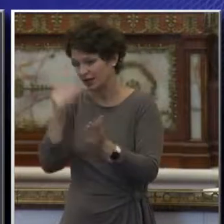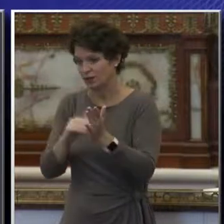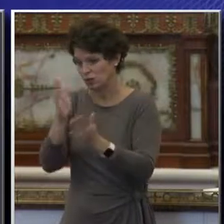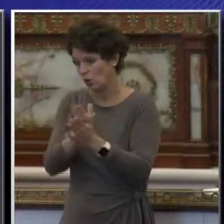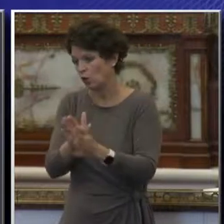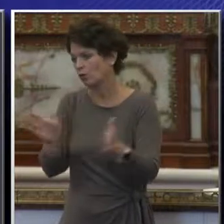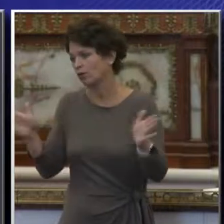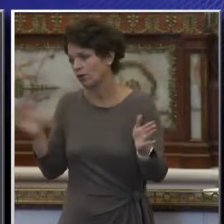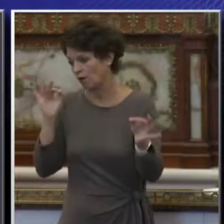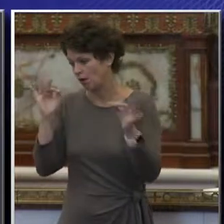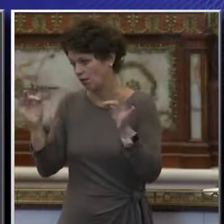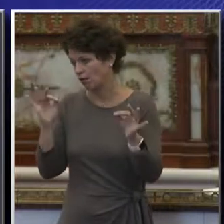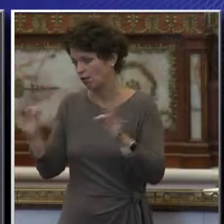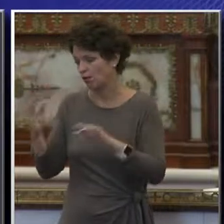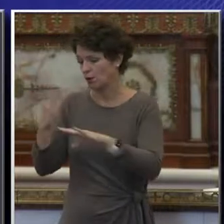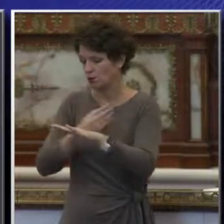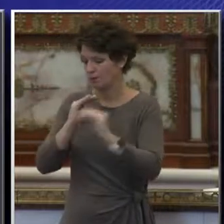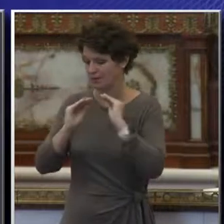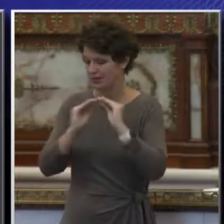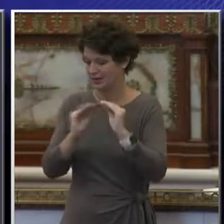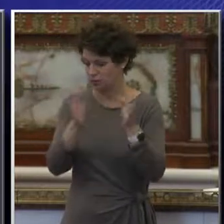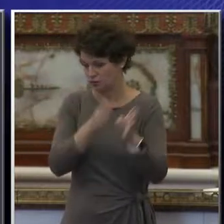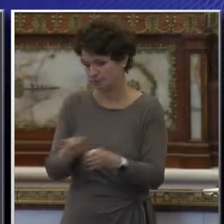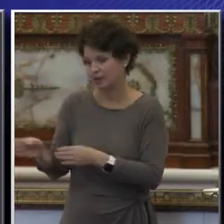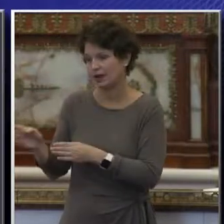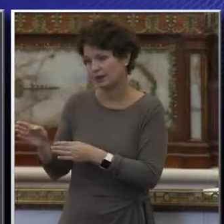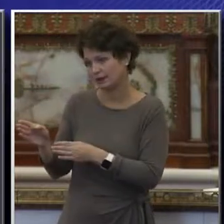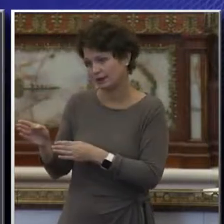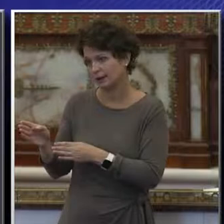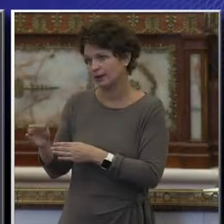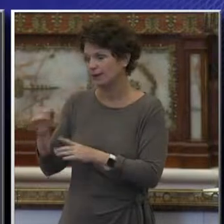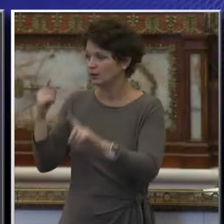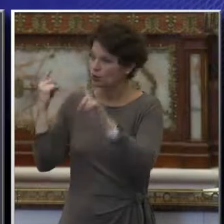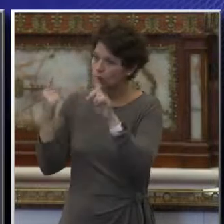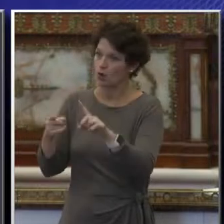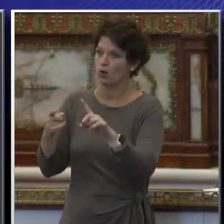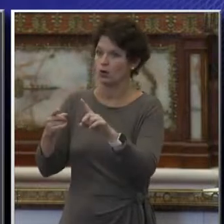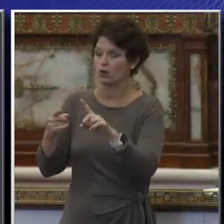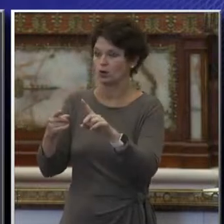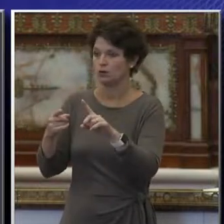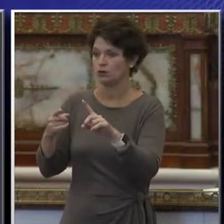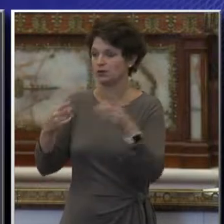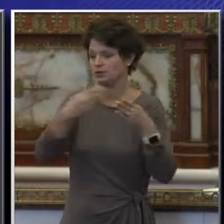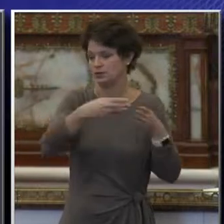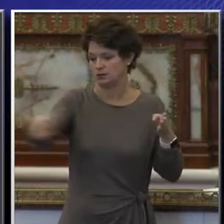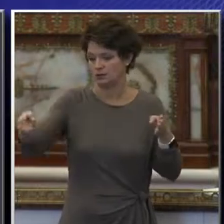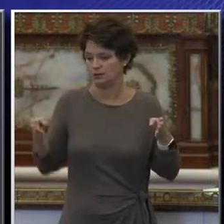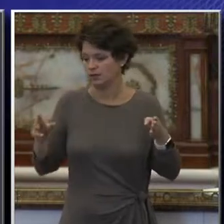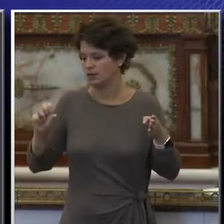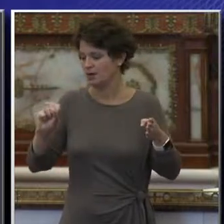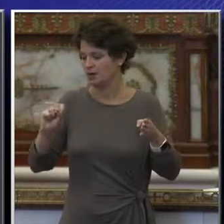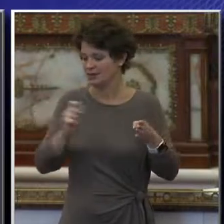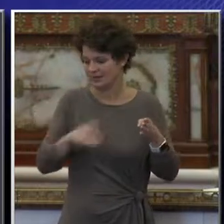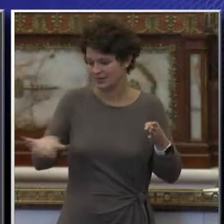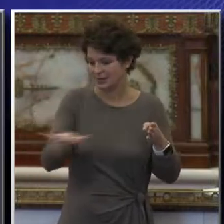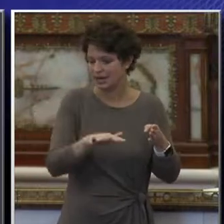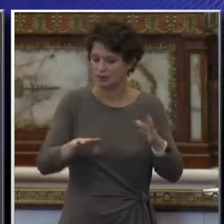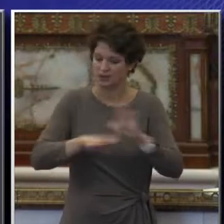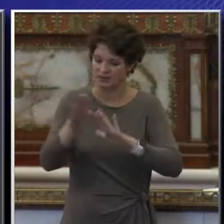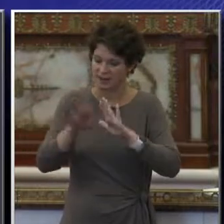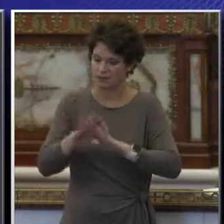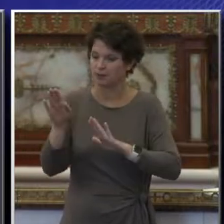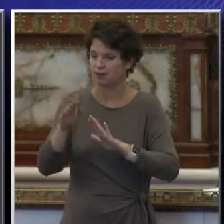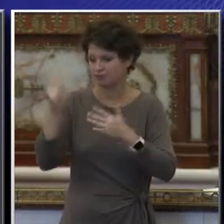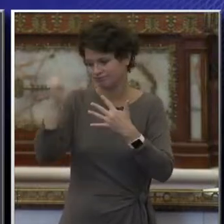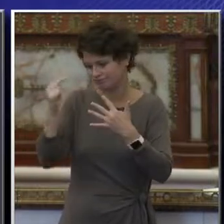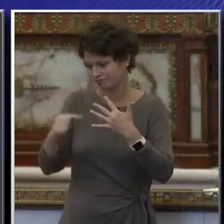overall remediation plan is really to cap the site with, like I mentioned before, the development